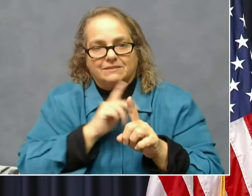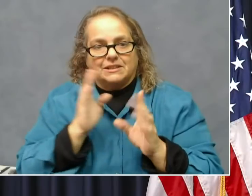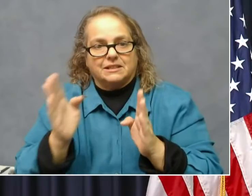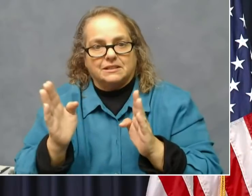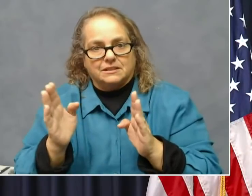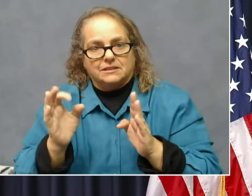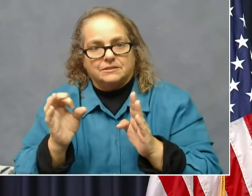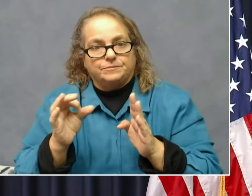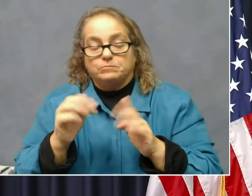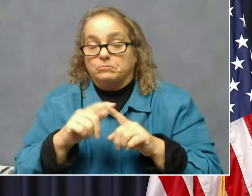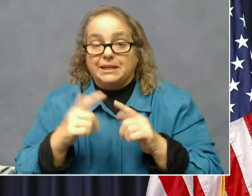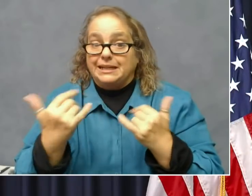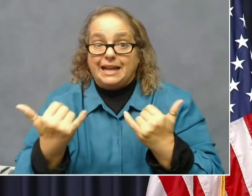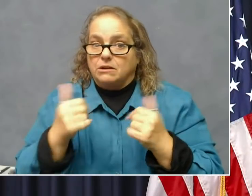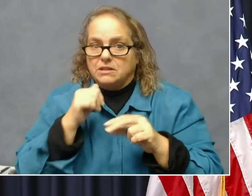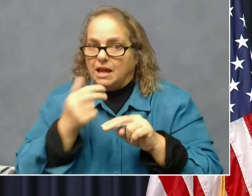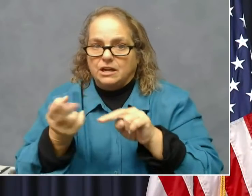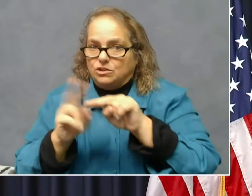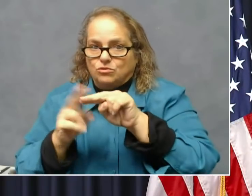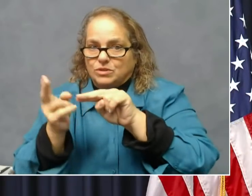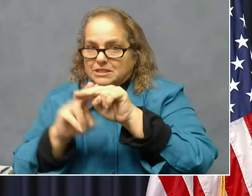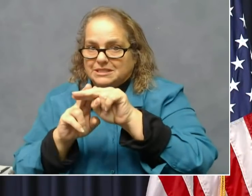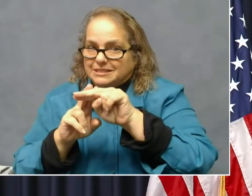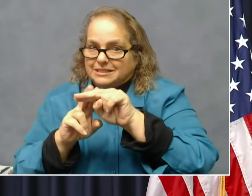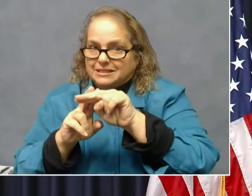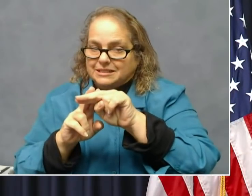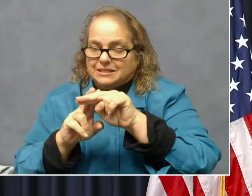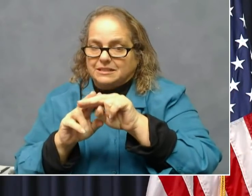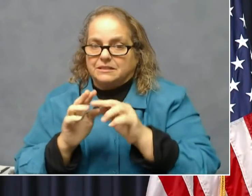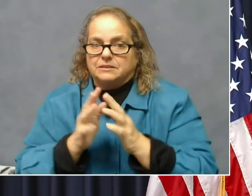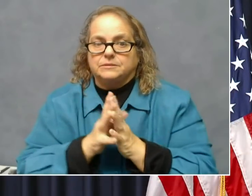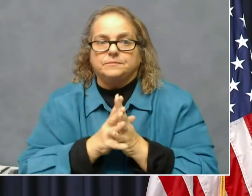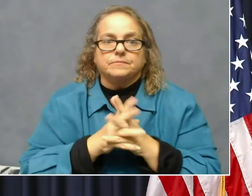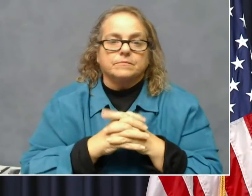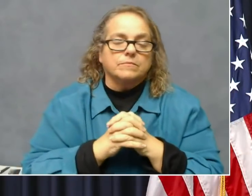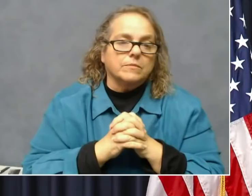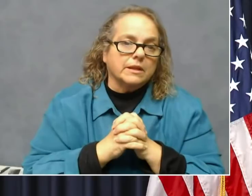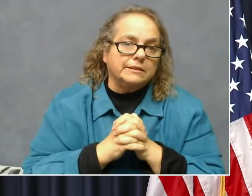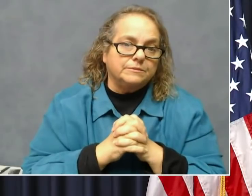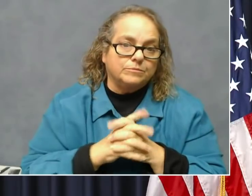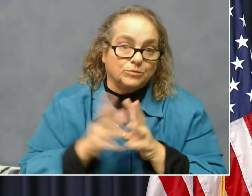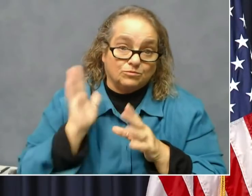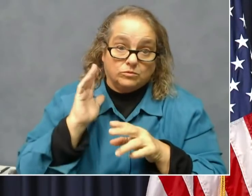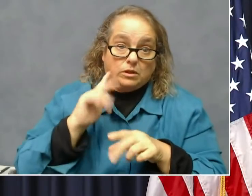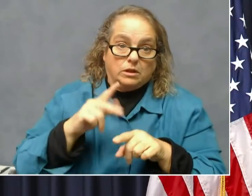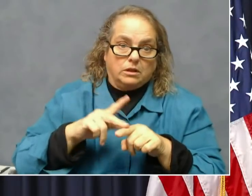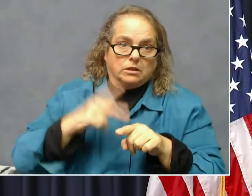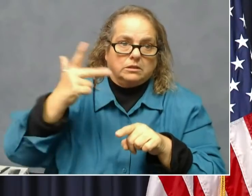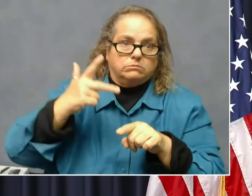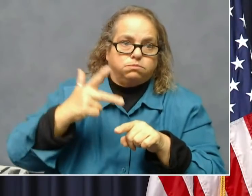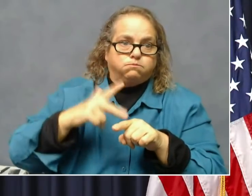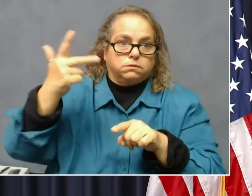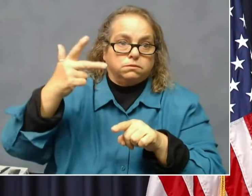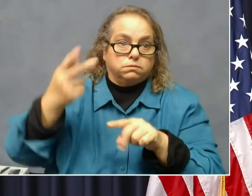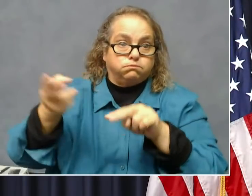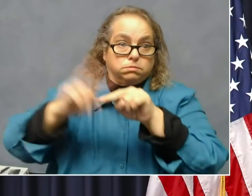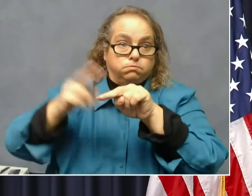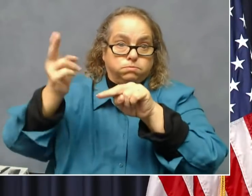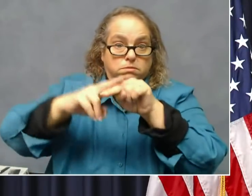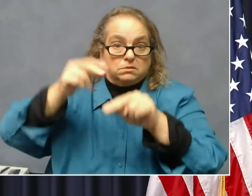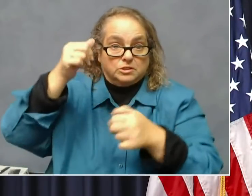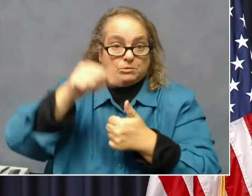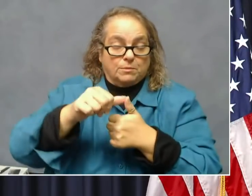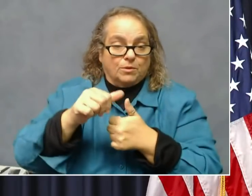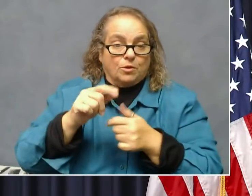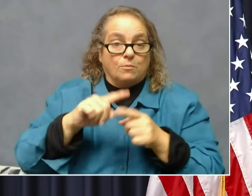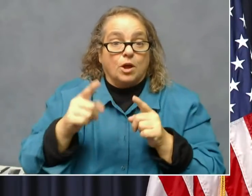increasing right now at all, much less the exponential growth which we stopped. What it says for Christmas is we